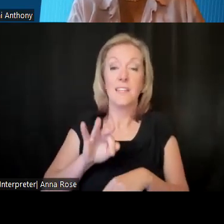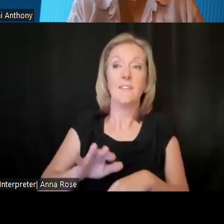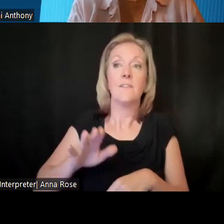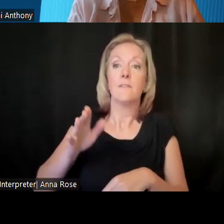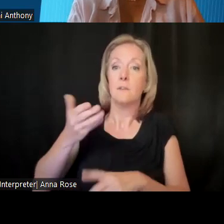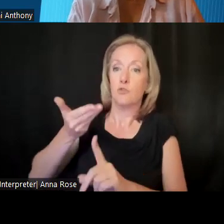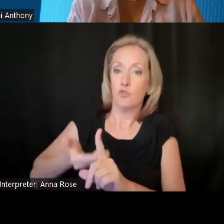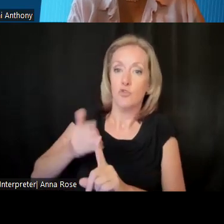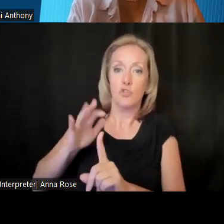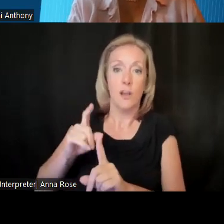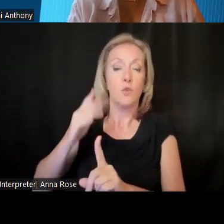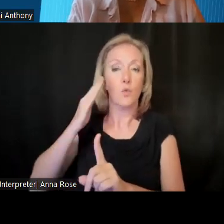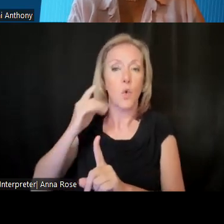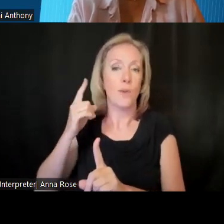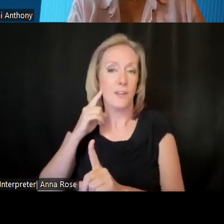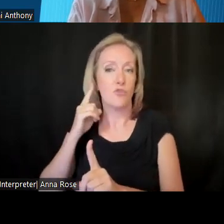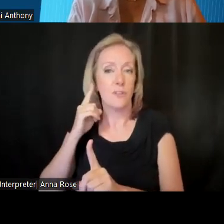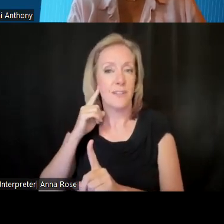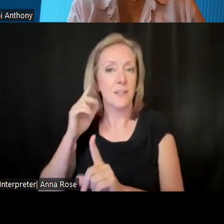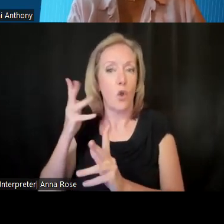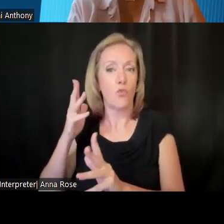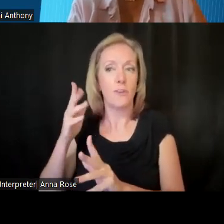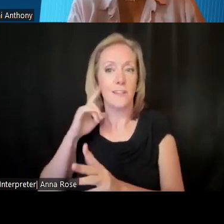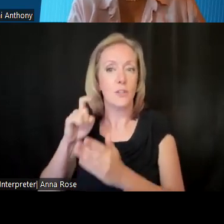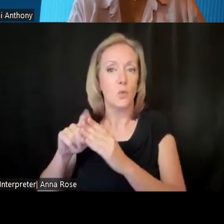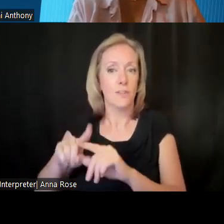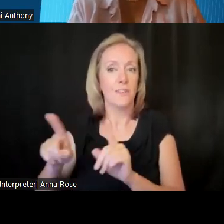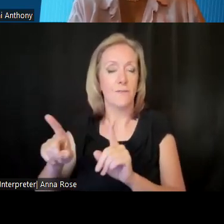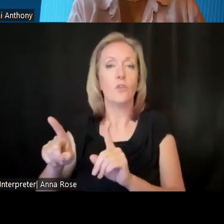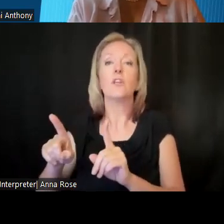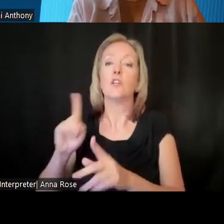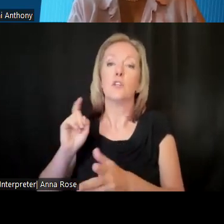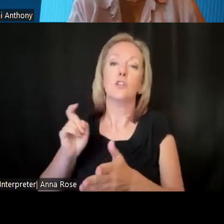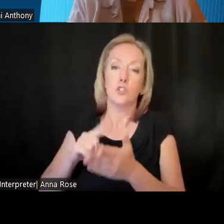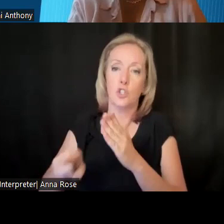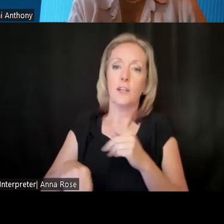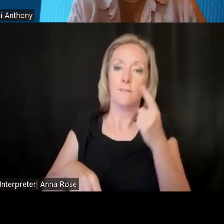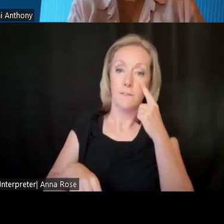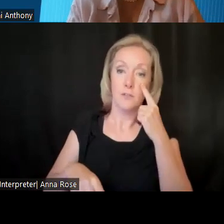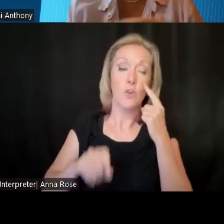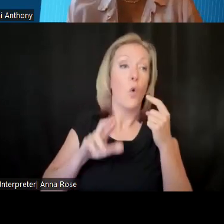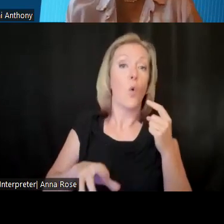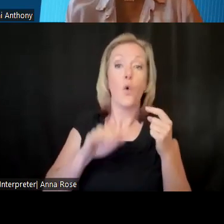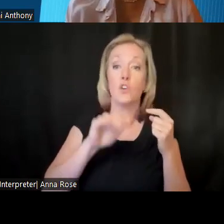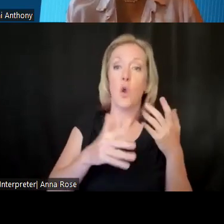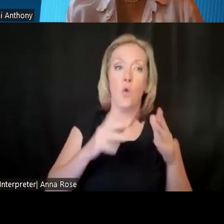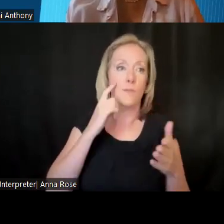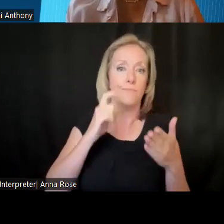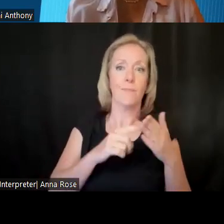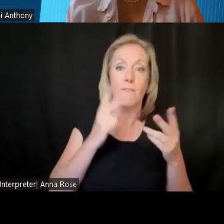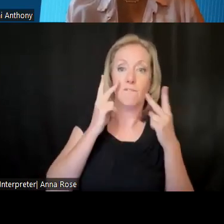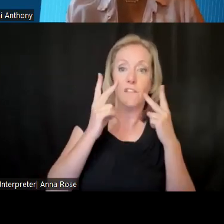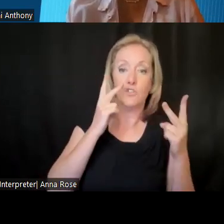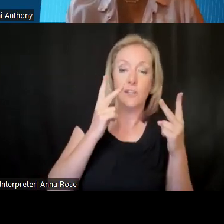hearing differences, please check vision. If you have kids that you know there's visual differences, please check hearing. You may